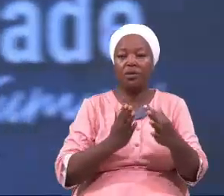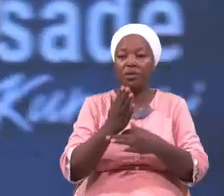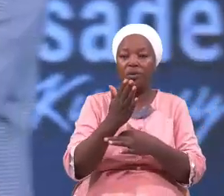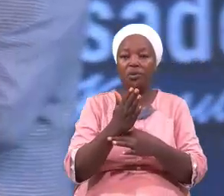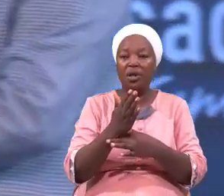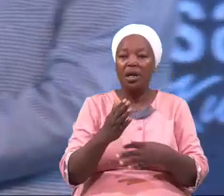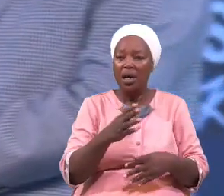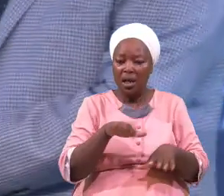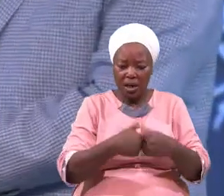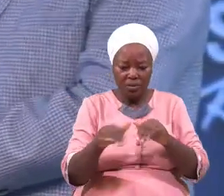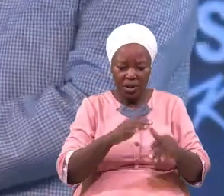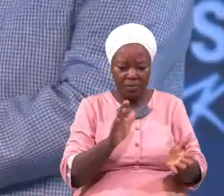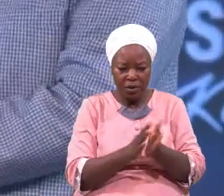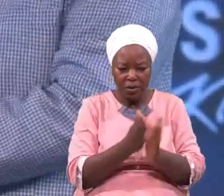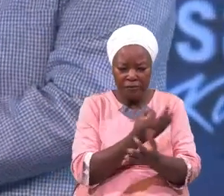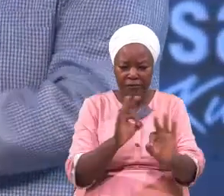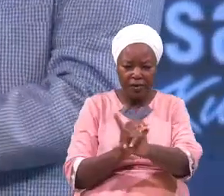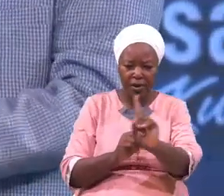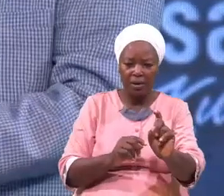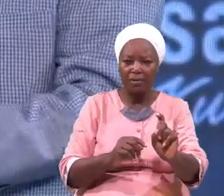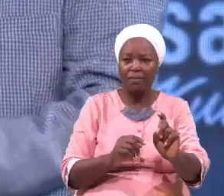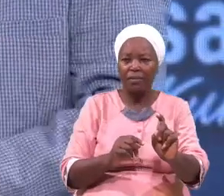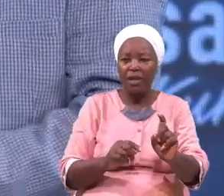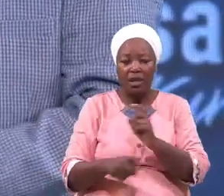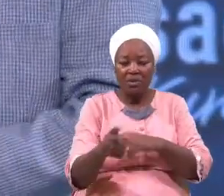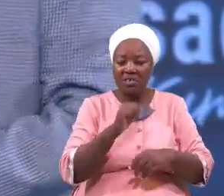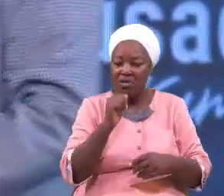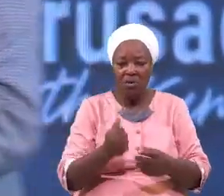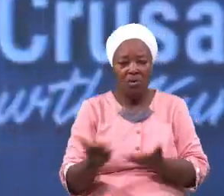How did they become free? They were not slaves